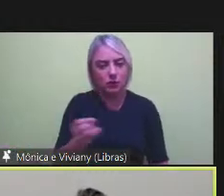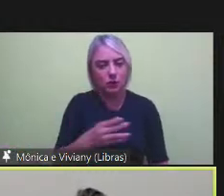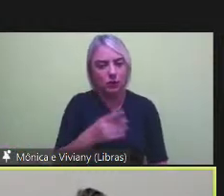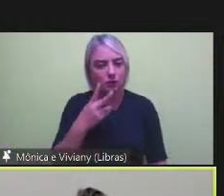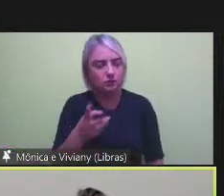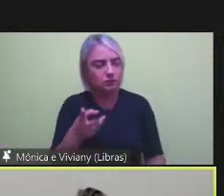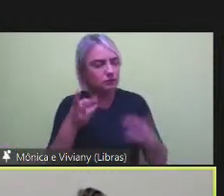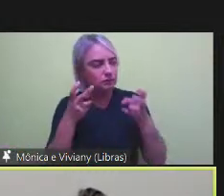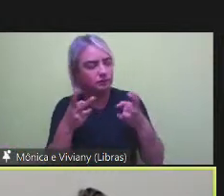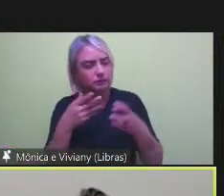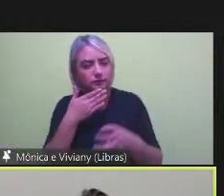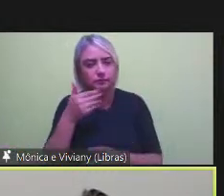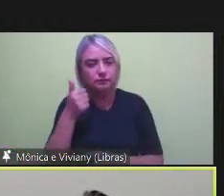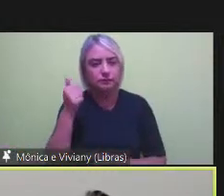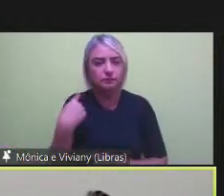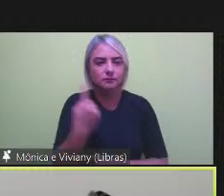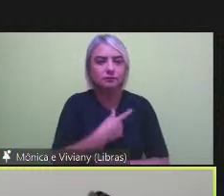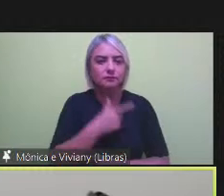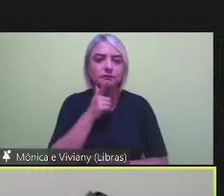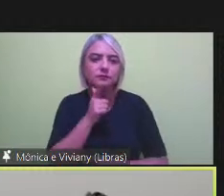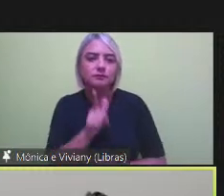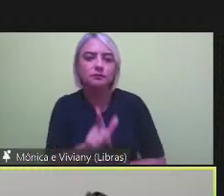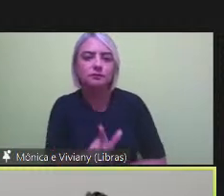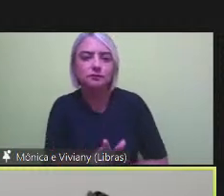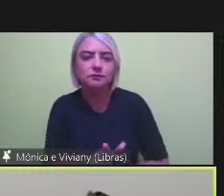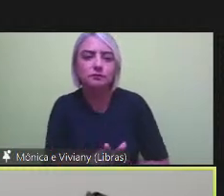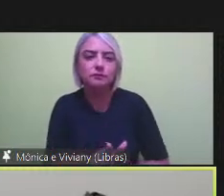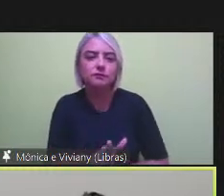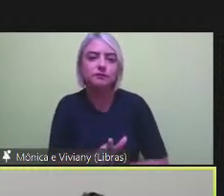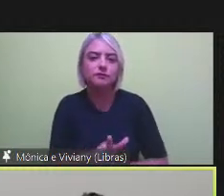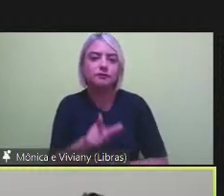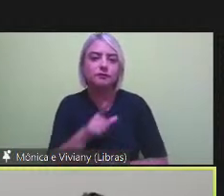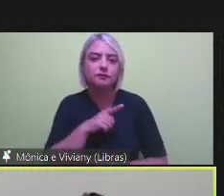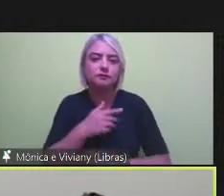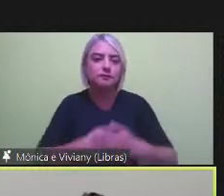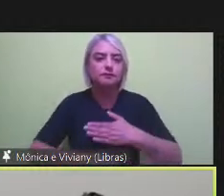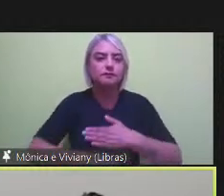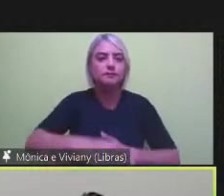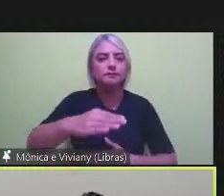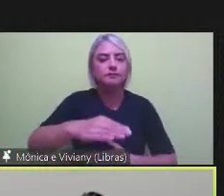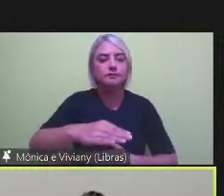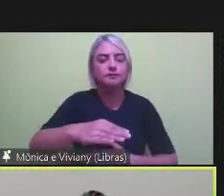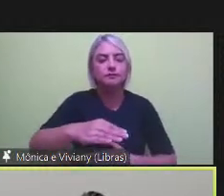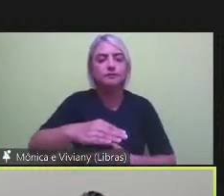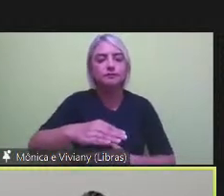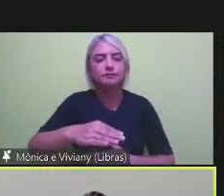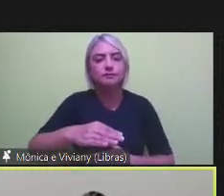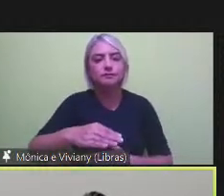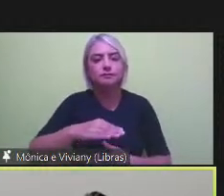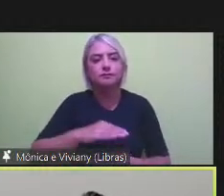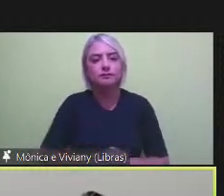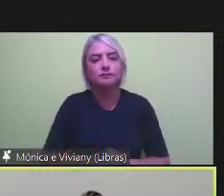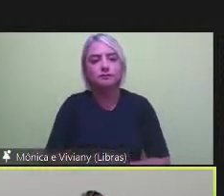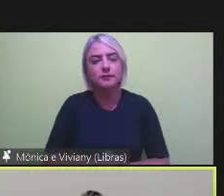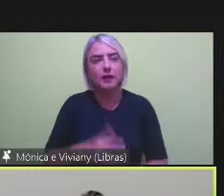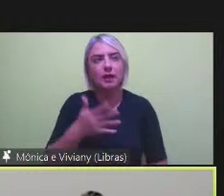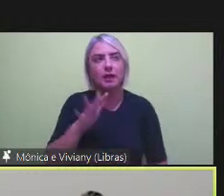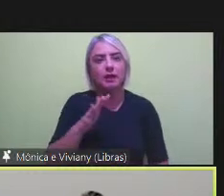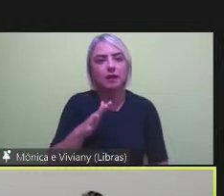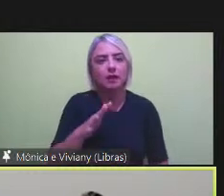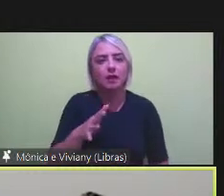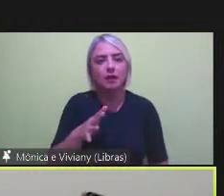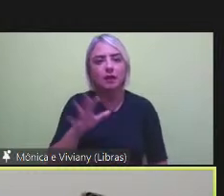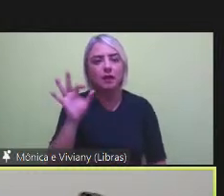this observation, actually it is a scale, sorry, that we can have an advancement of